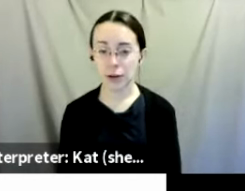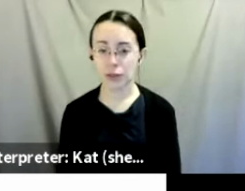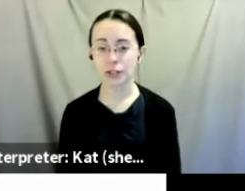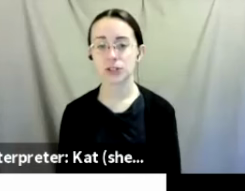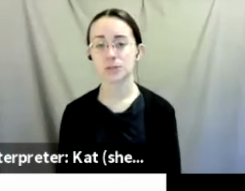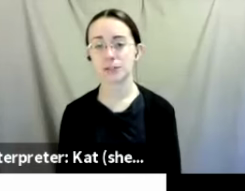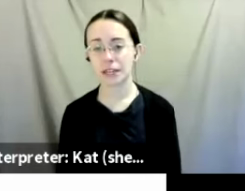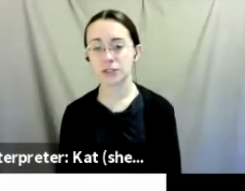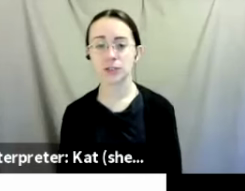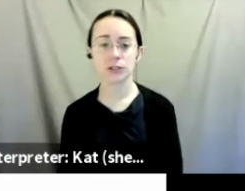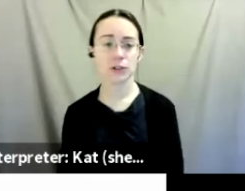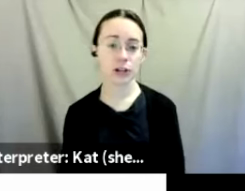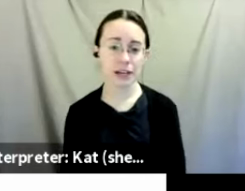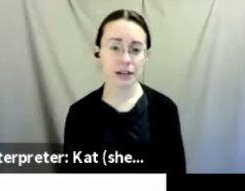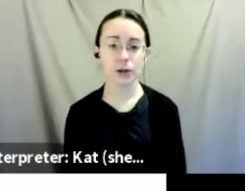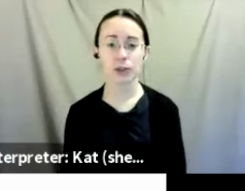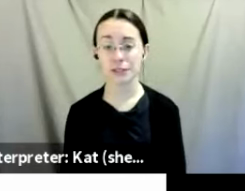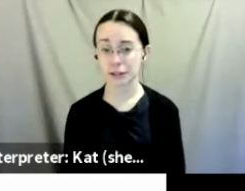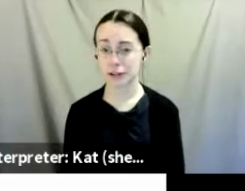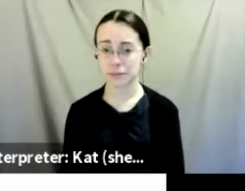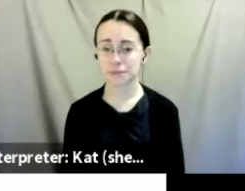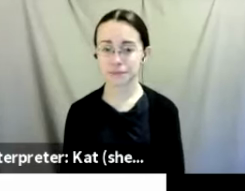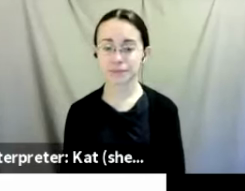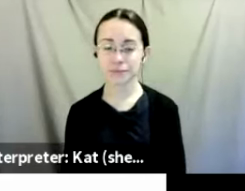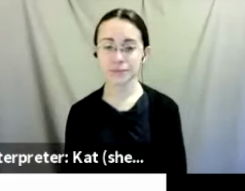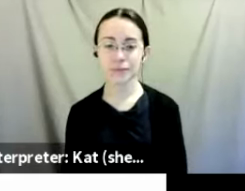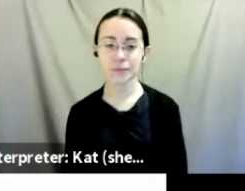preventative health in terms of cancer, cardiac health, etc.